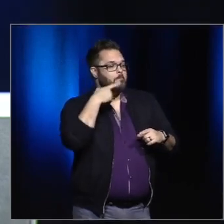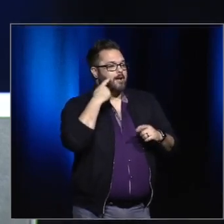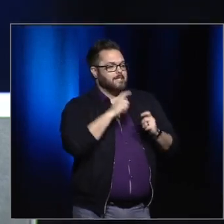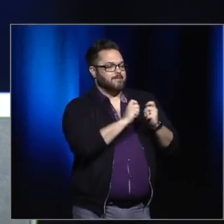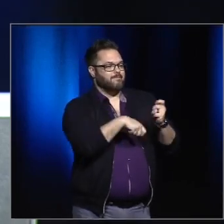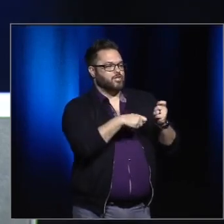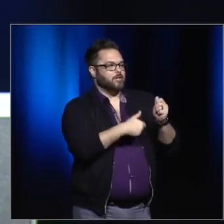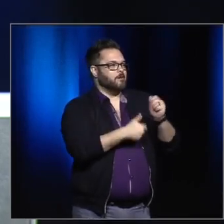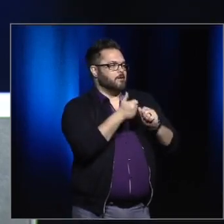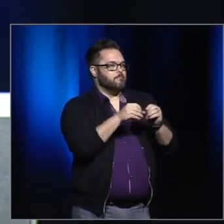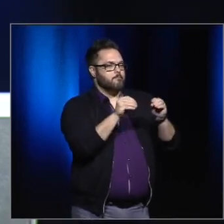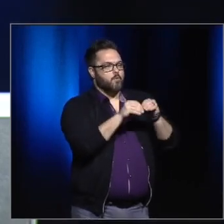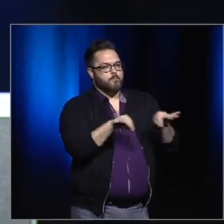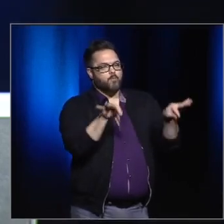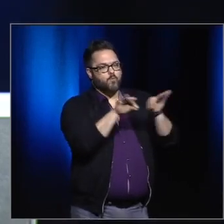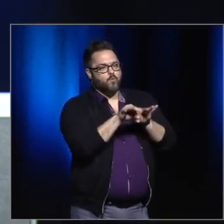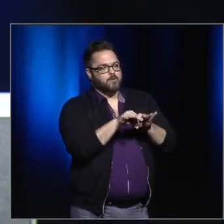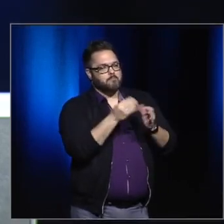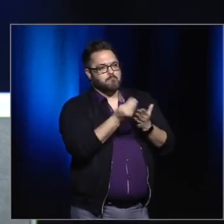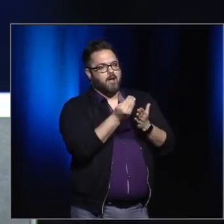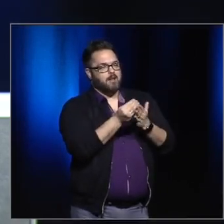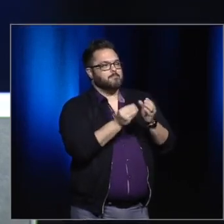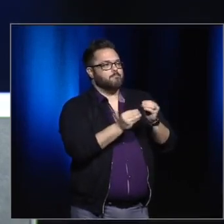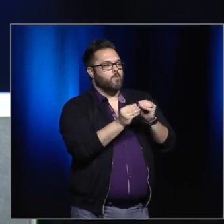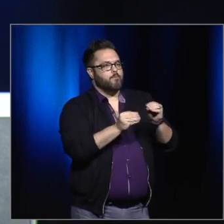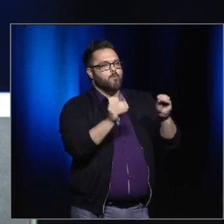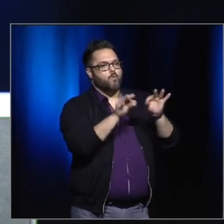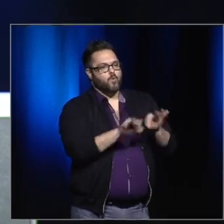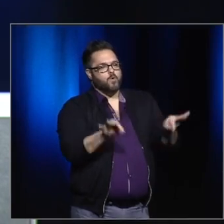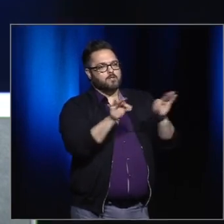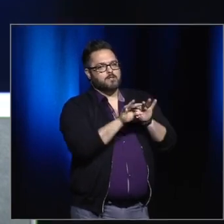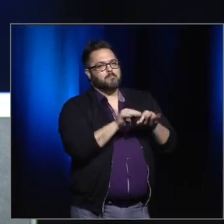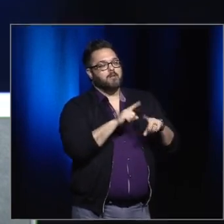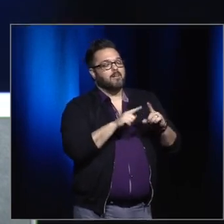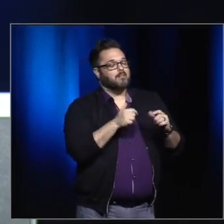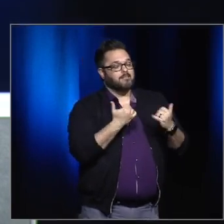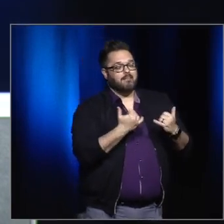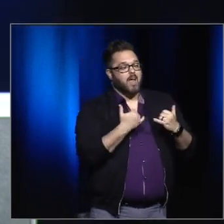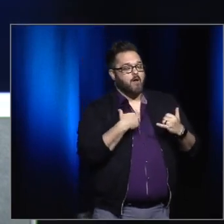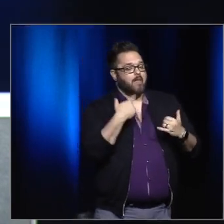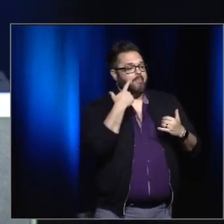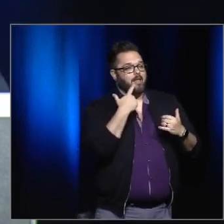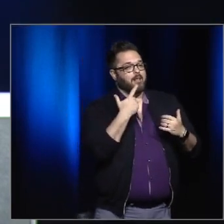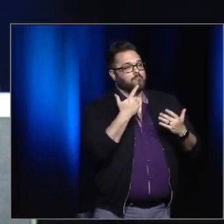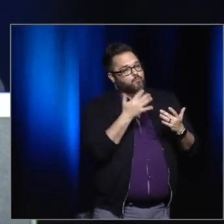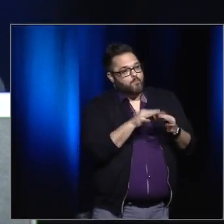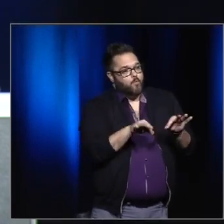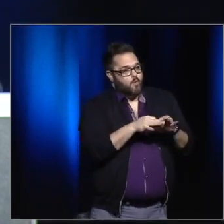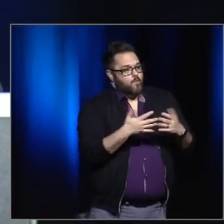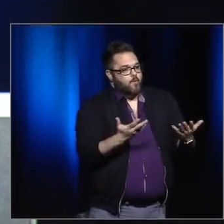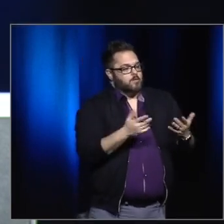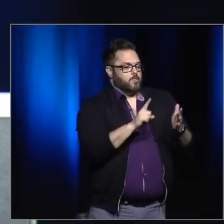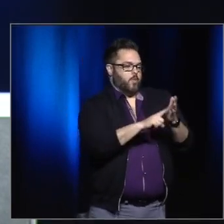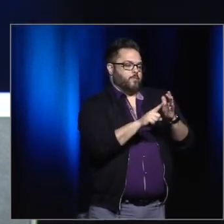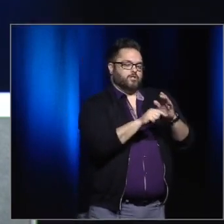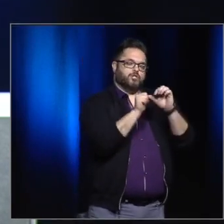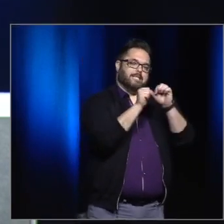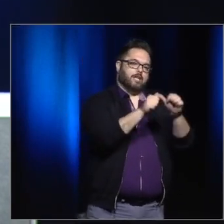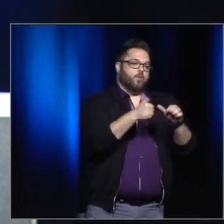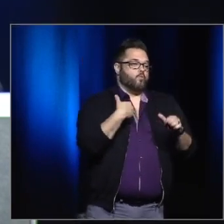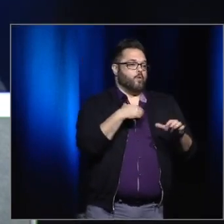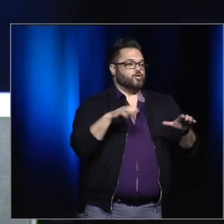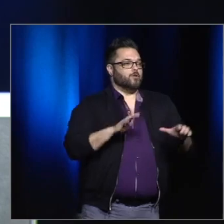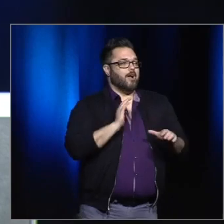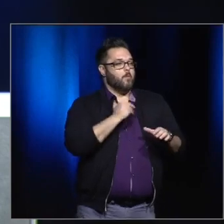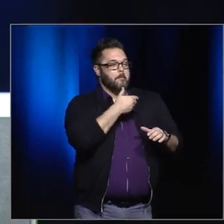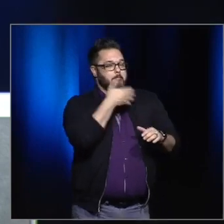else. So it has been a real challenge. I think the most important thing is that the research has continued on, and we're doing the best research we can,